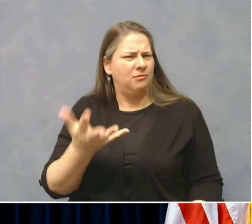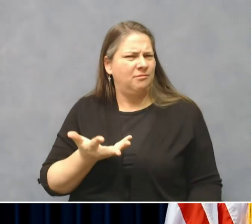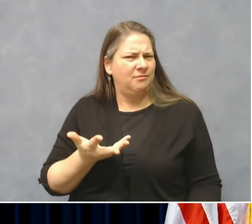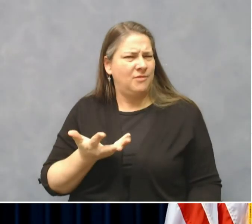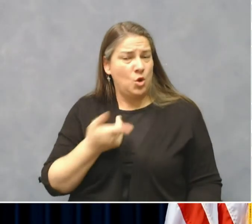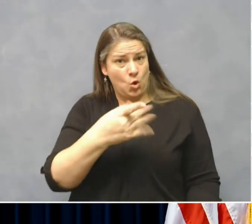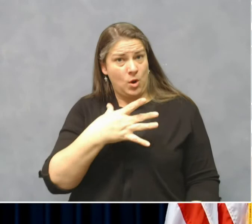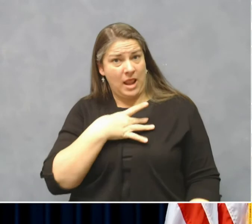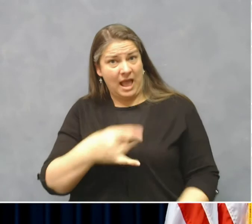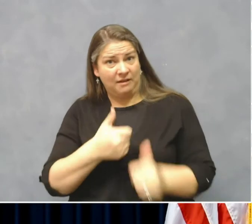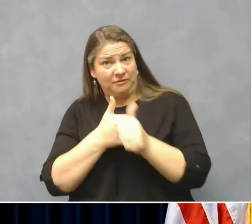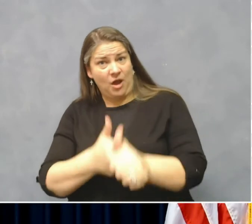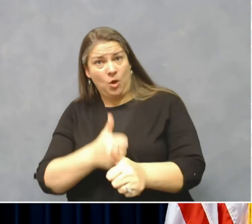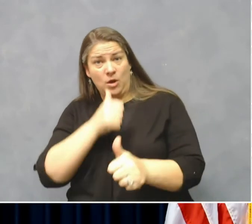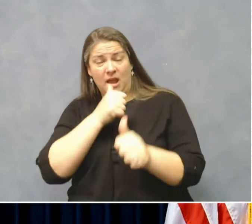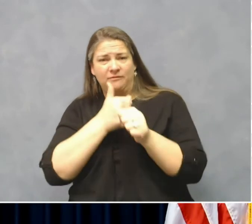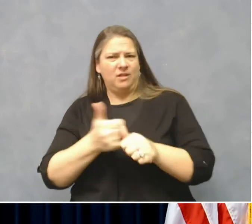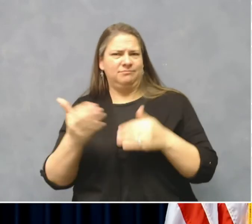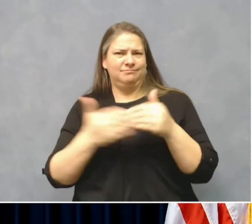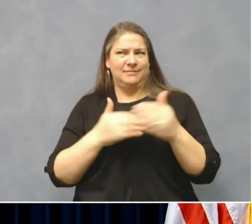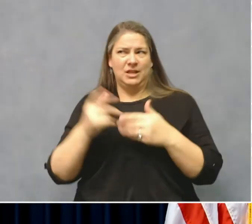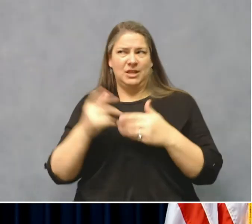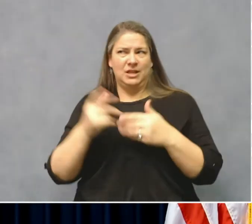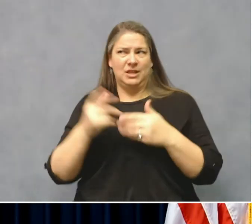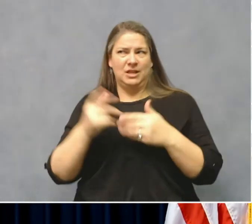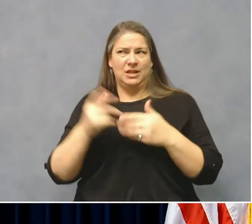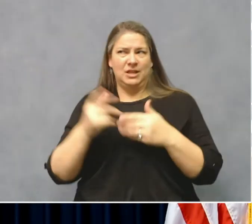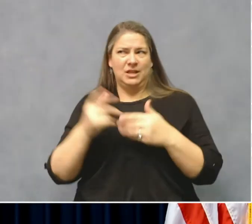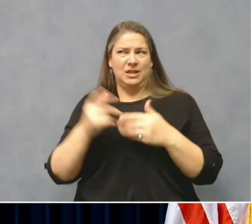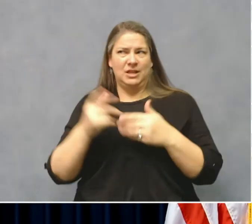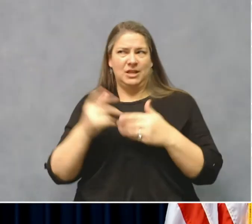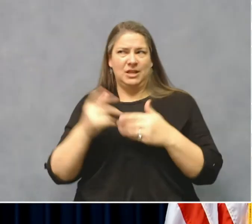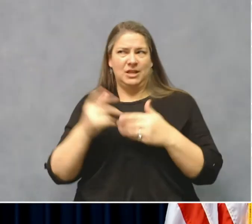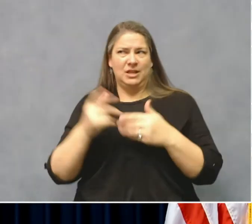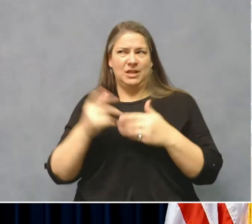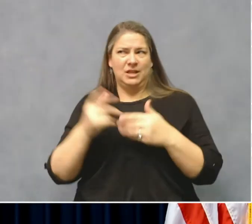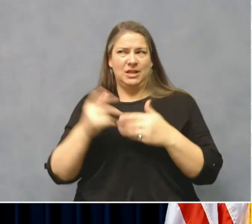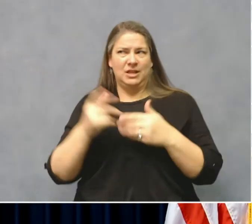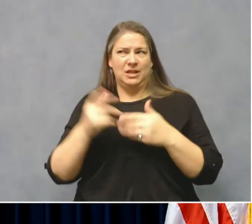get the Supreme Court's ruled on it. The court's ruled on it.